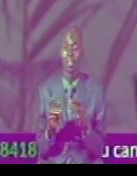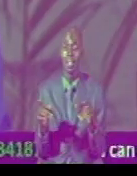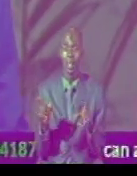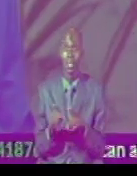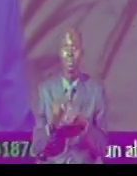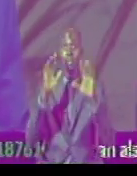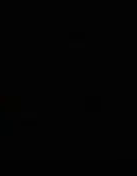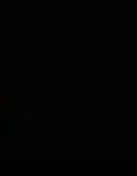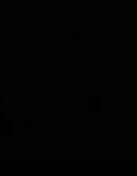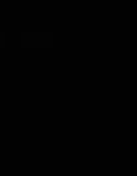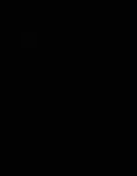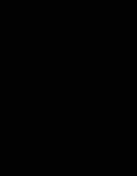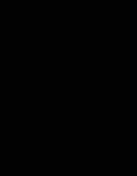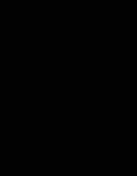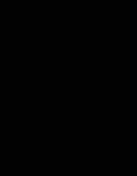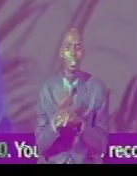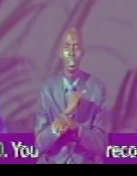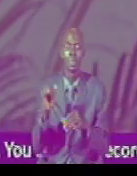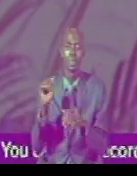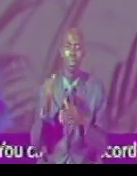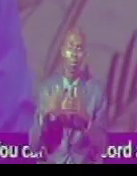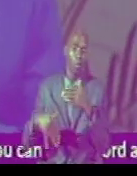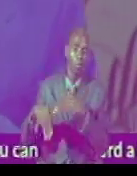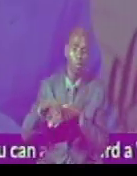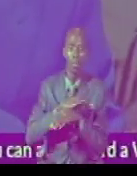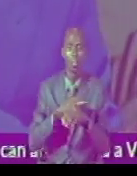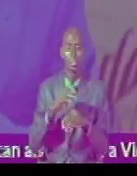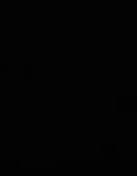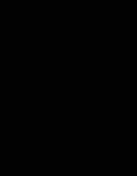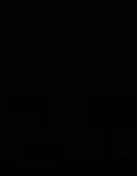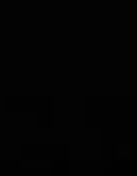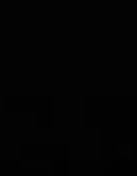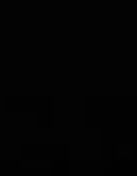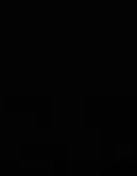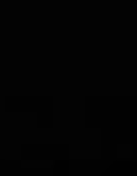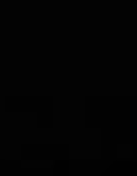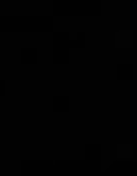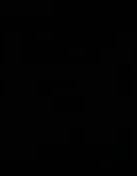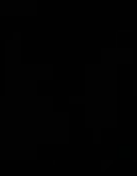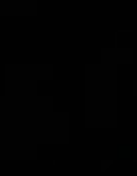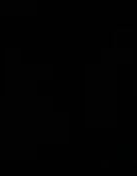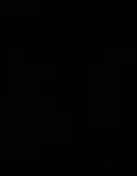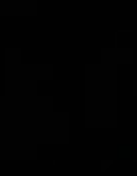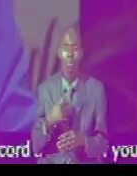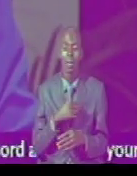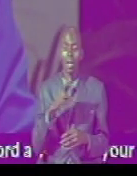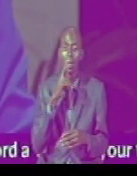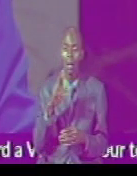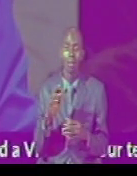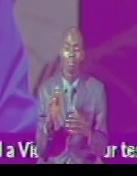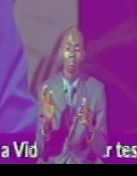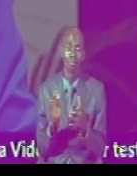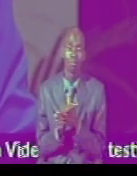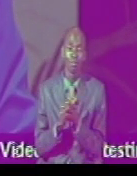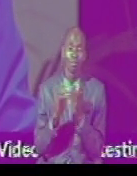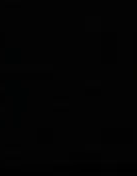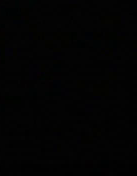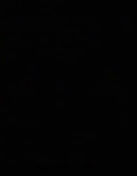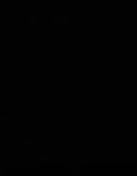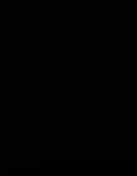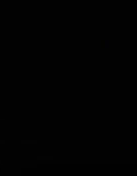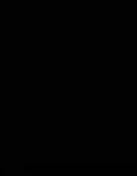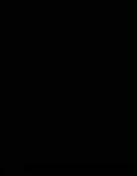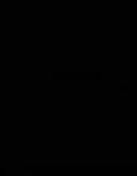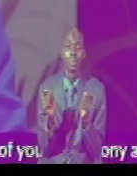are taking over mediocrity. And before we celebrate, we are celebrating, for there is a celebration